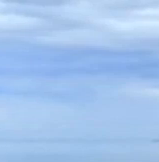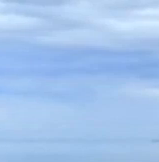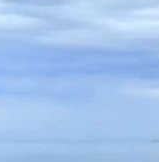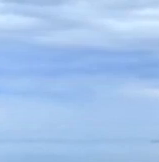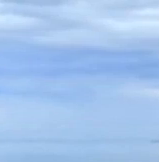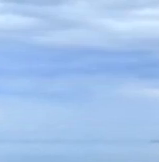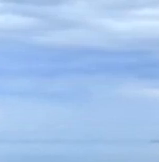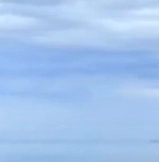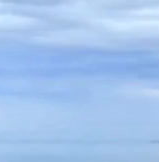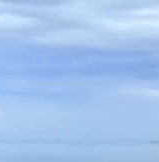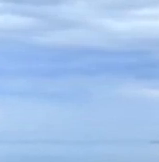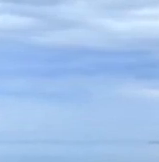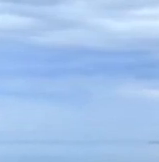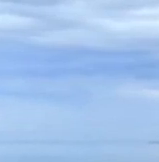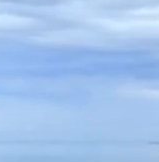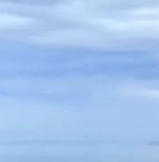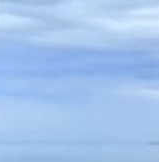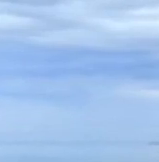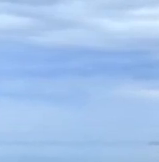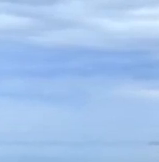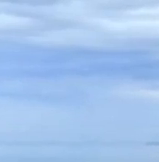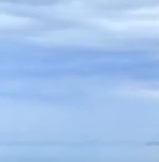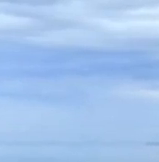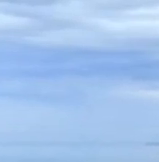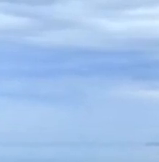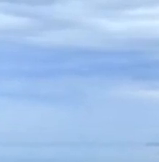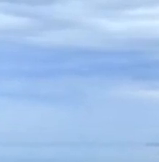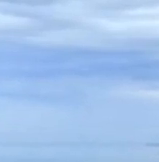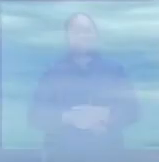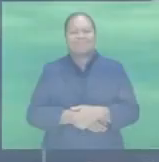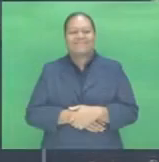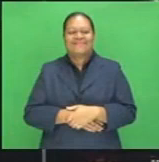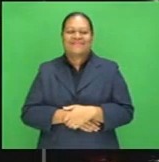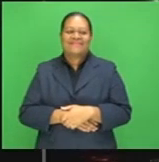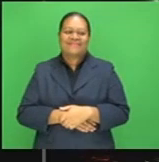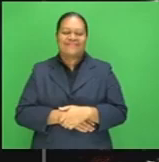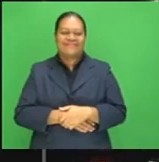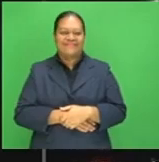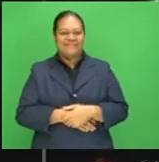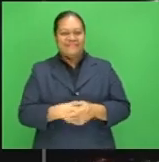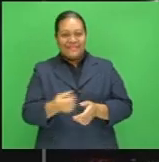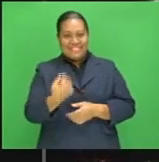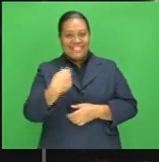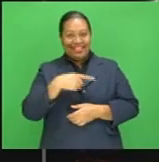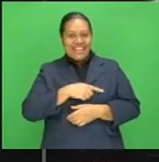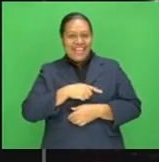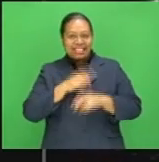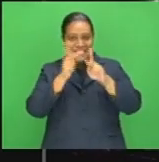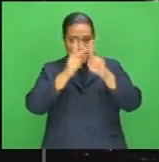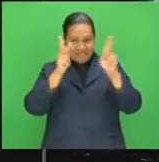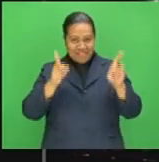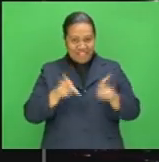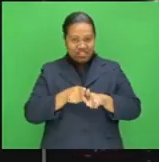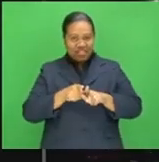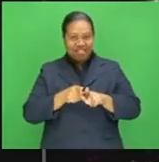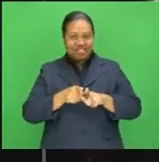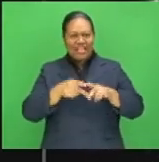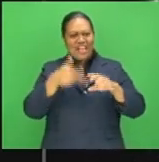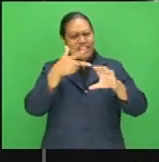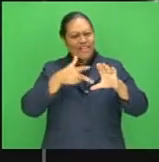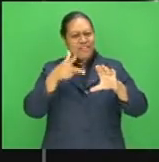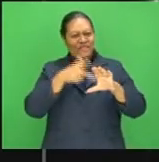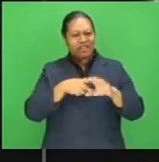in the beautiful province of Tailevu. And you can send us newsworthy pictures and videos to email